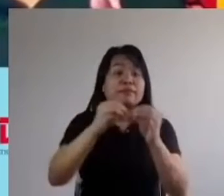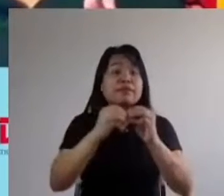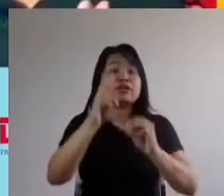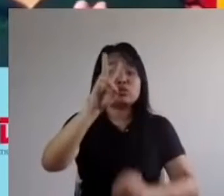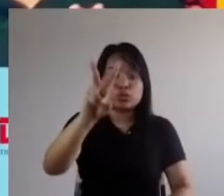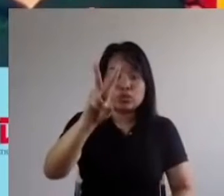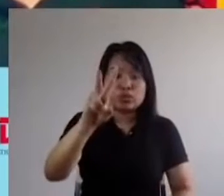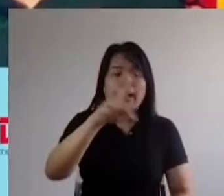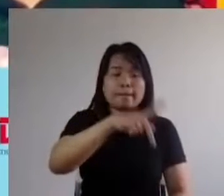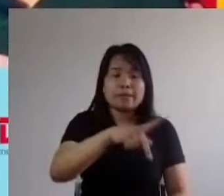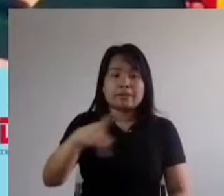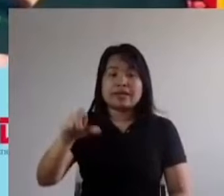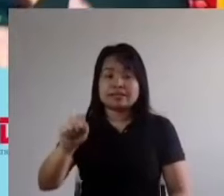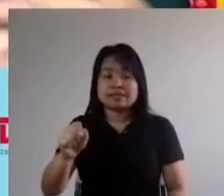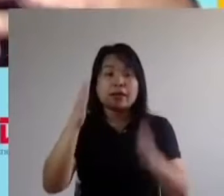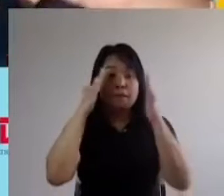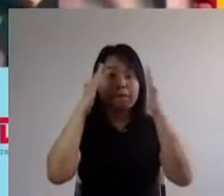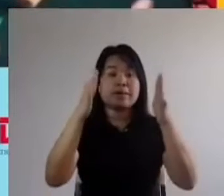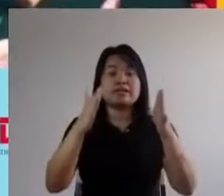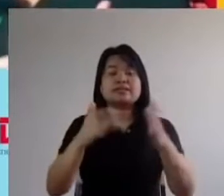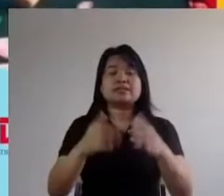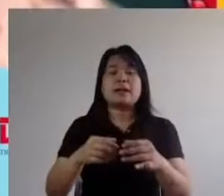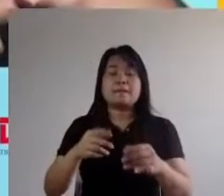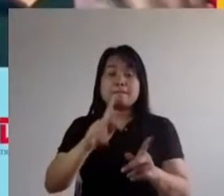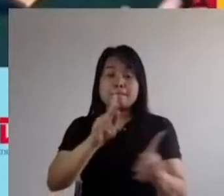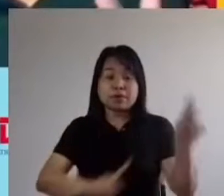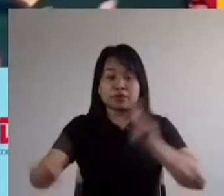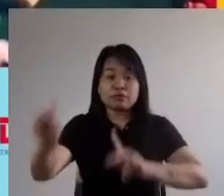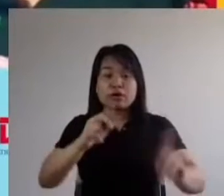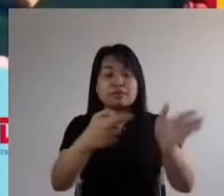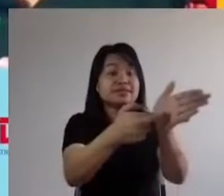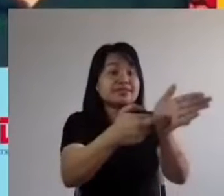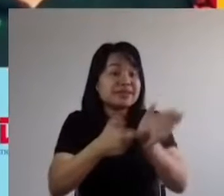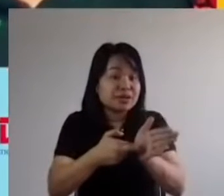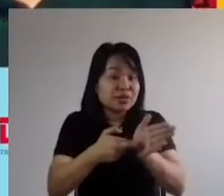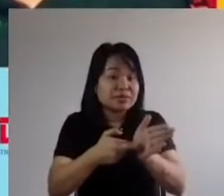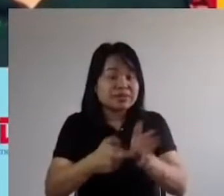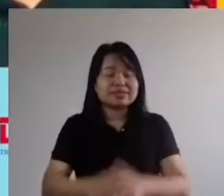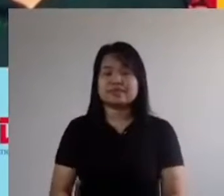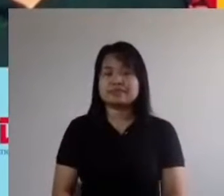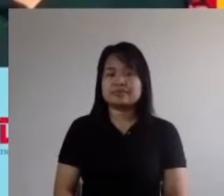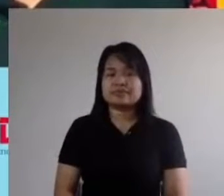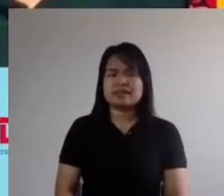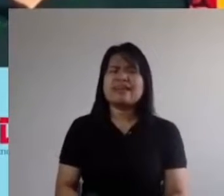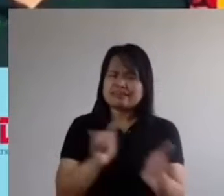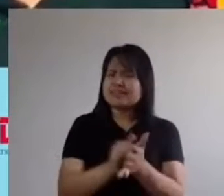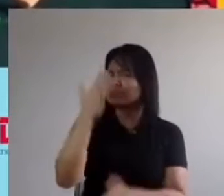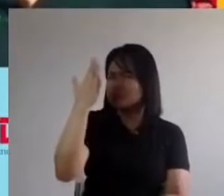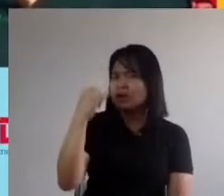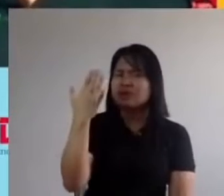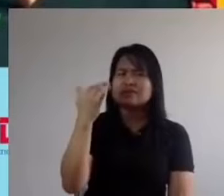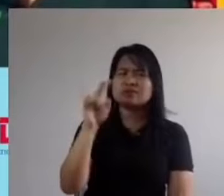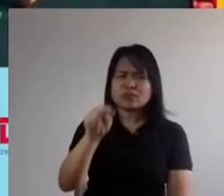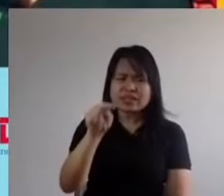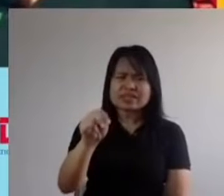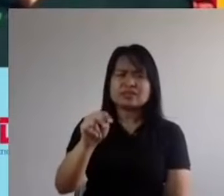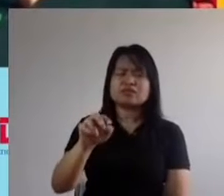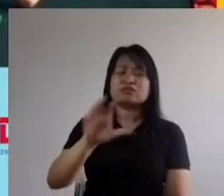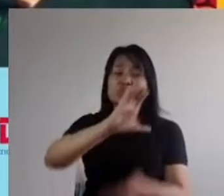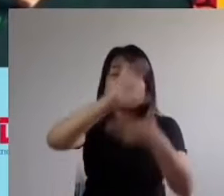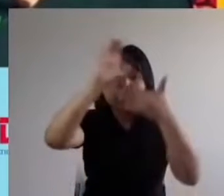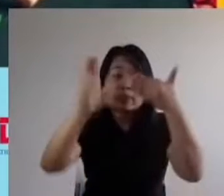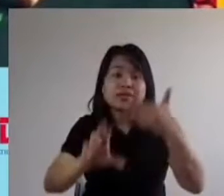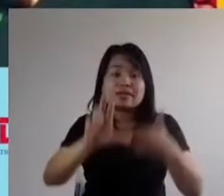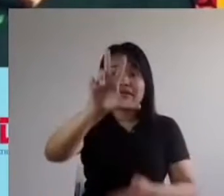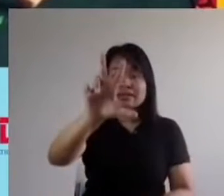performance requirements. That is why po, we need to complete the 37 indicators. So for this